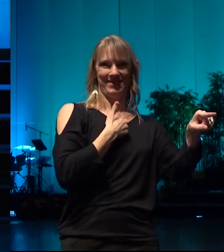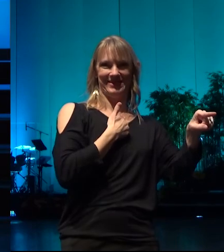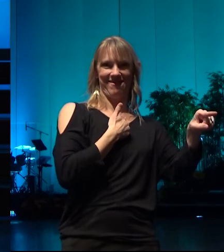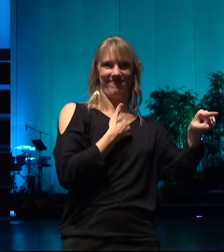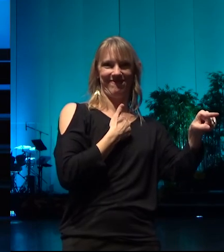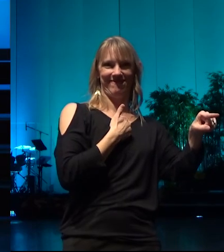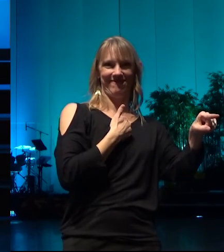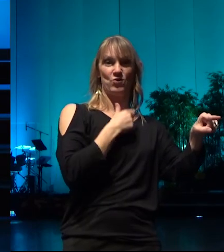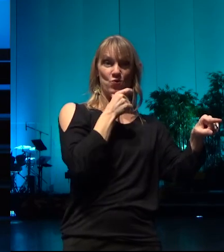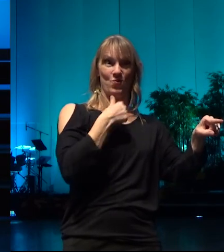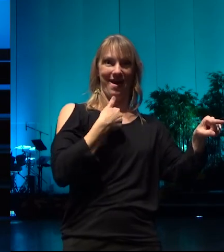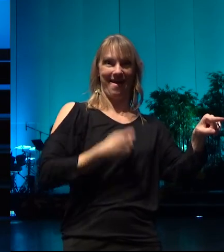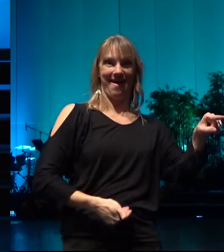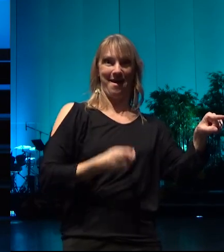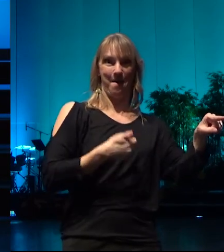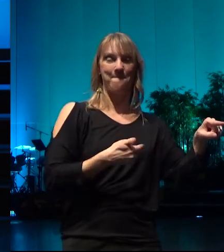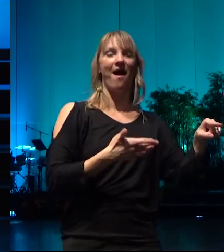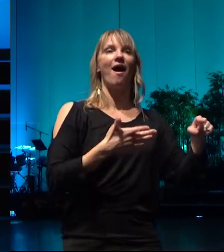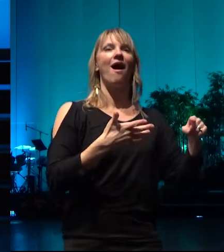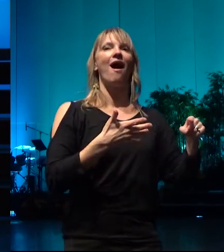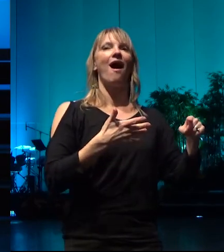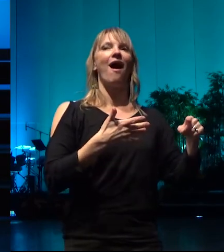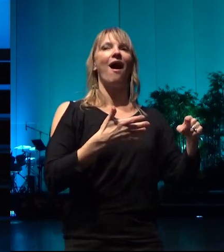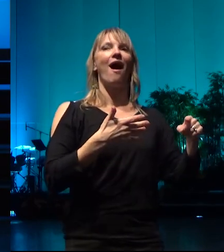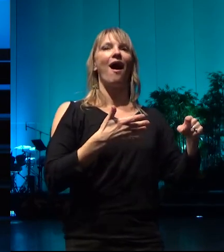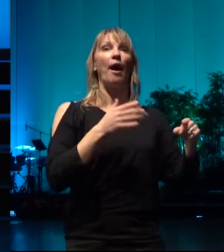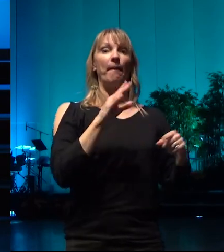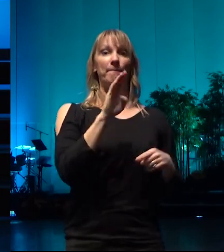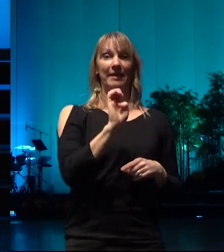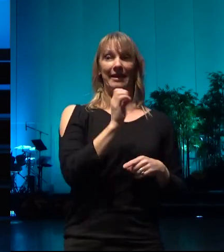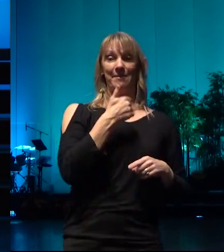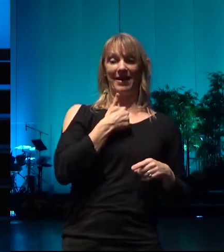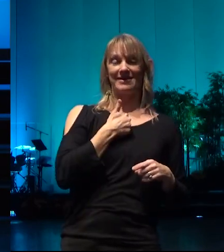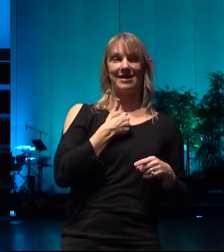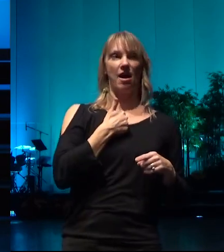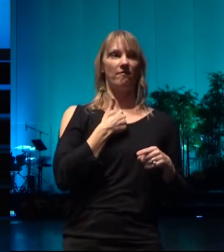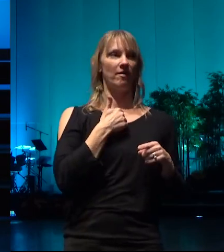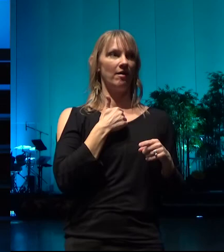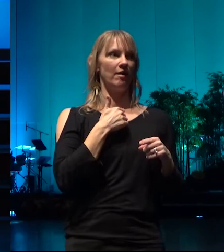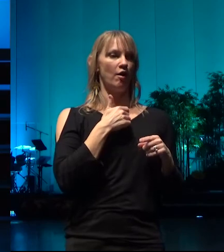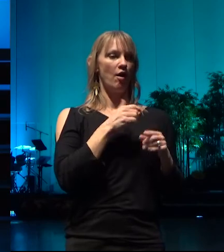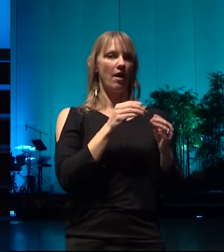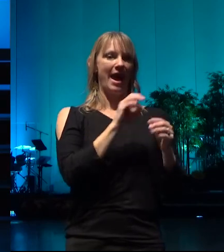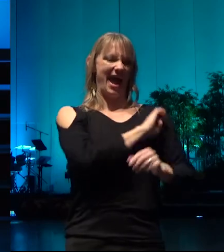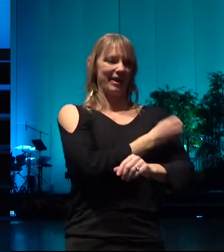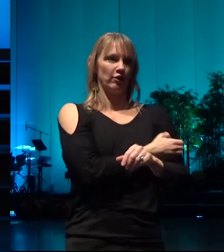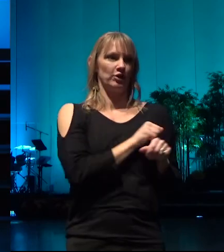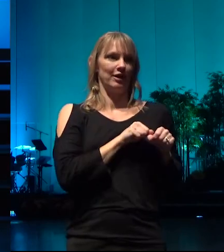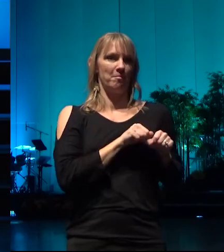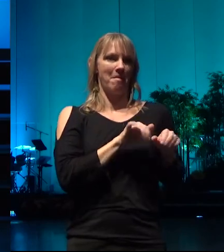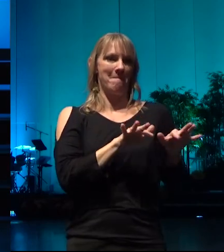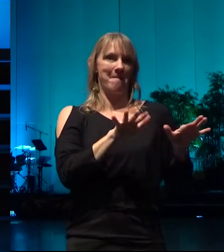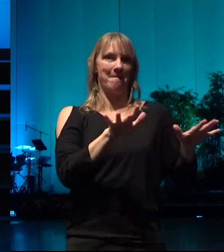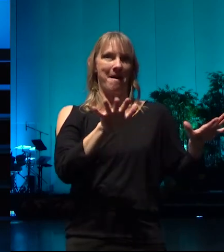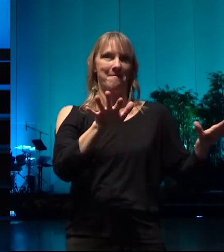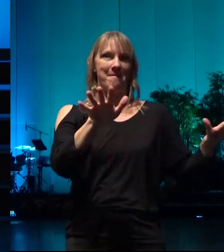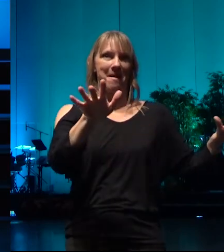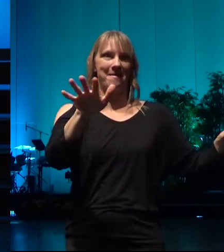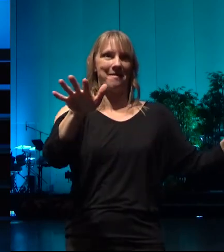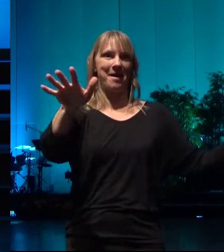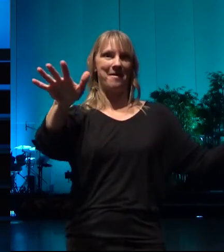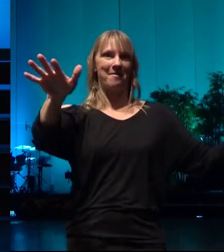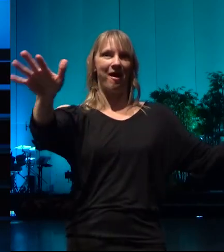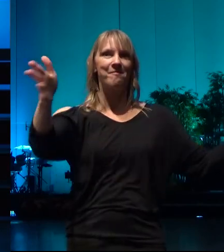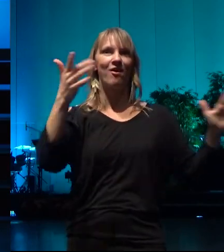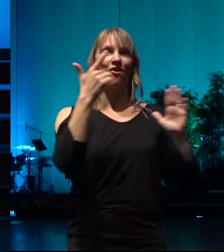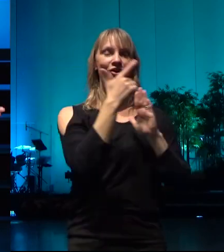am. And so things just kept getting, like being myself just kept releasing more energy into the world